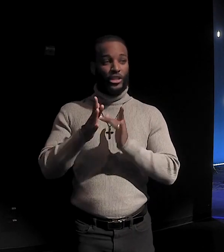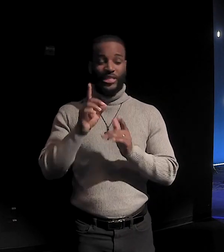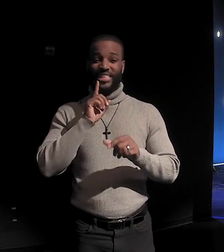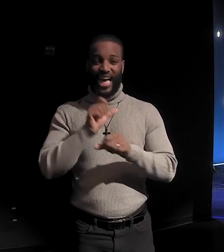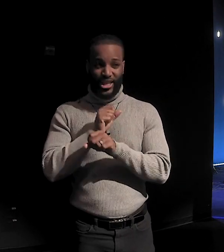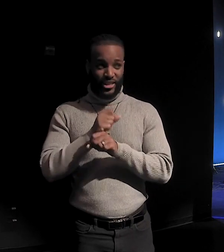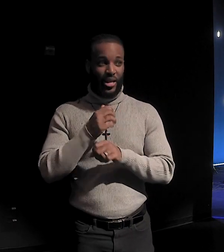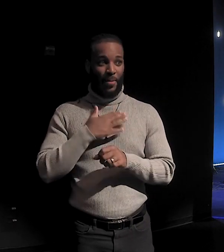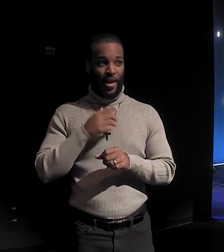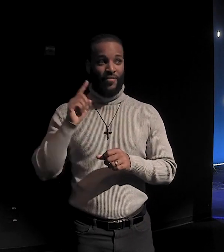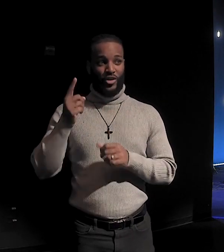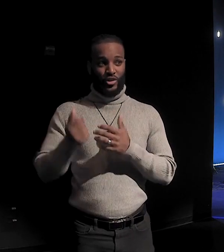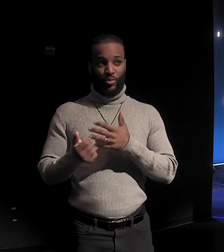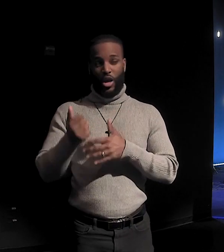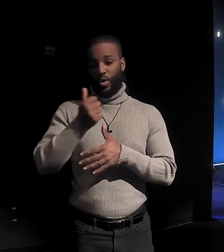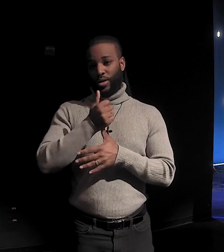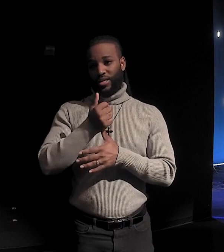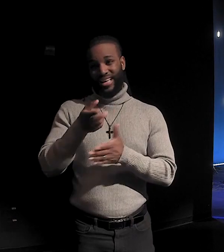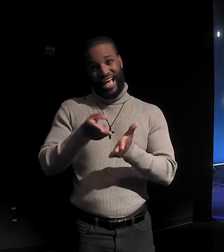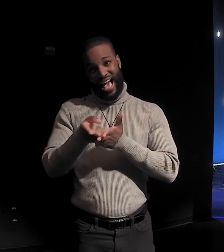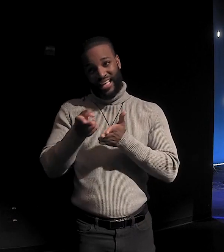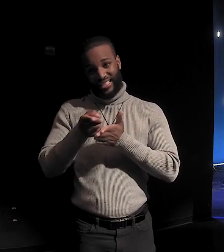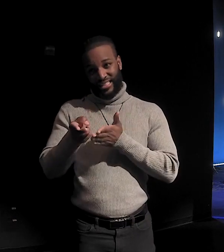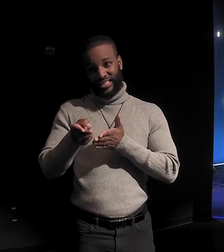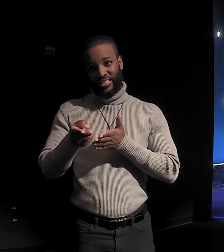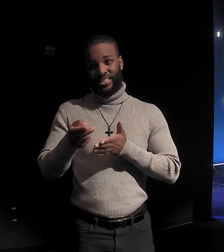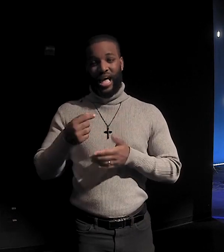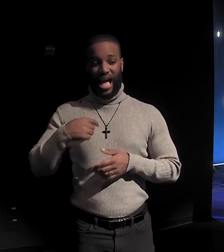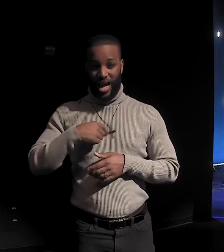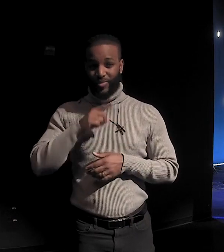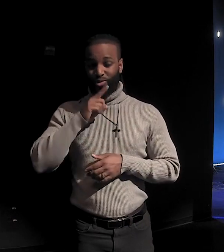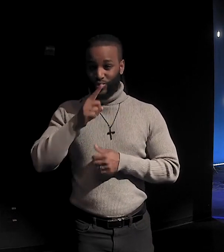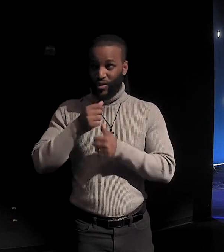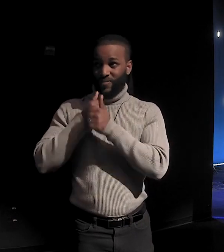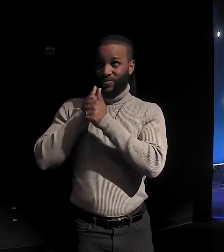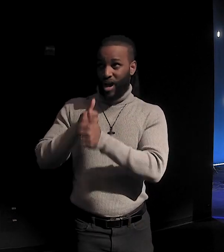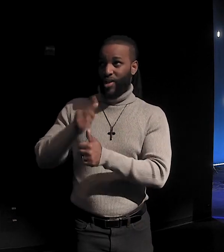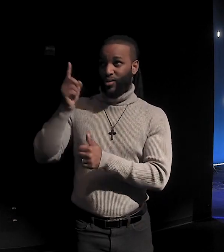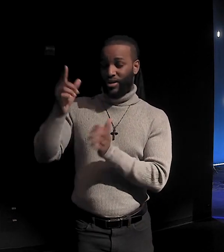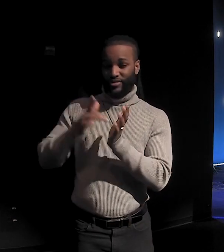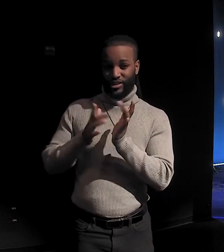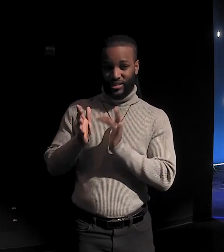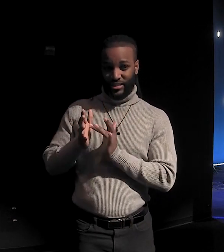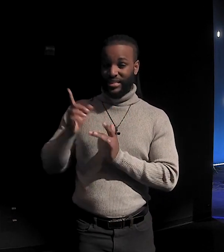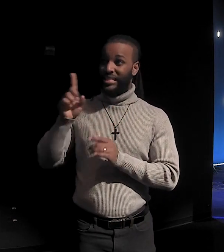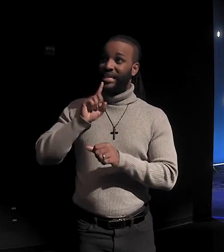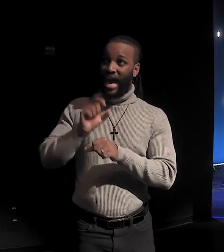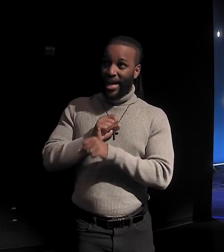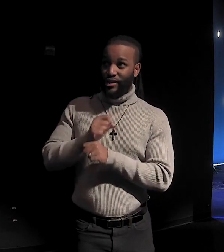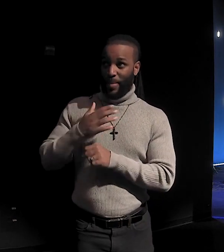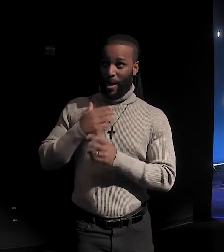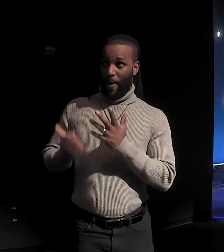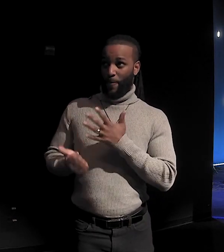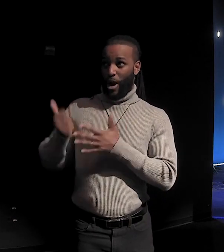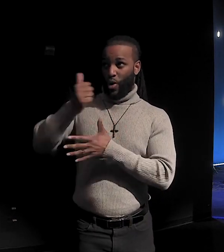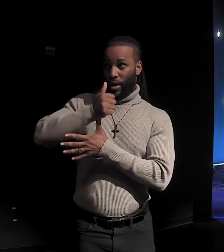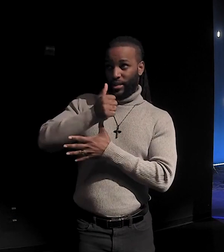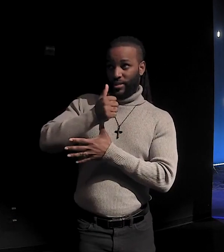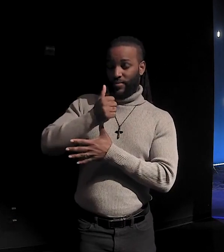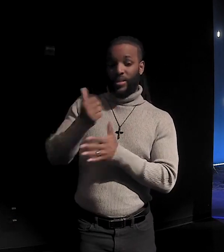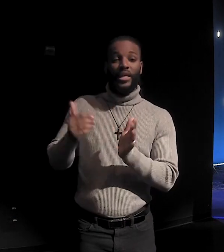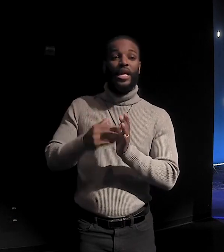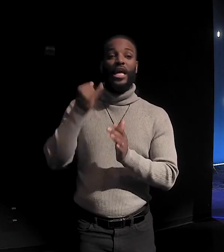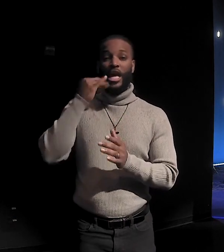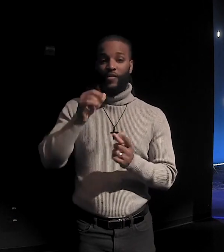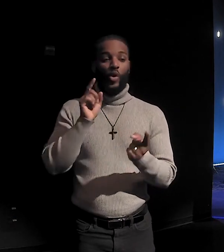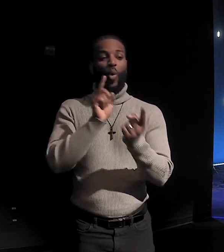my first priority? To ask very honestly, am I actually a true follower of Jesus? Is he actually my priority? Again, if we